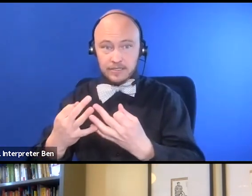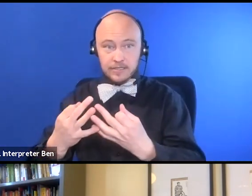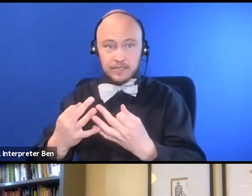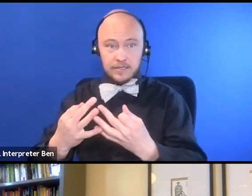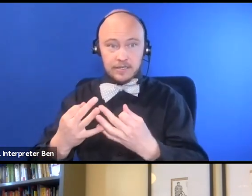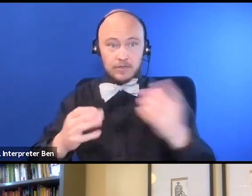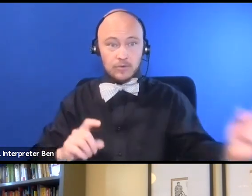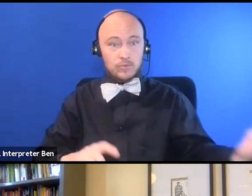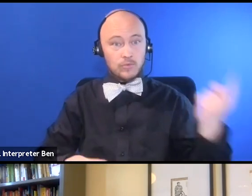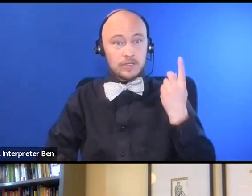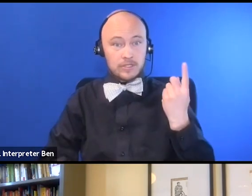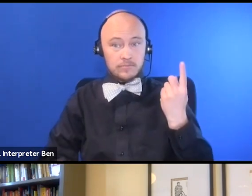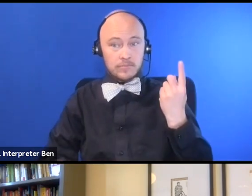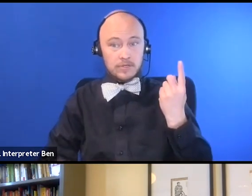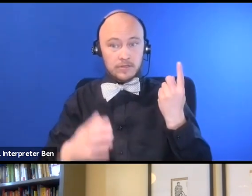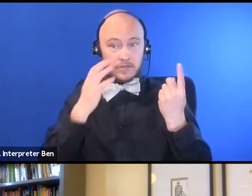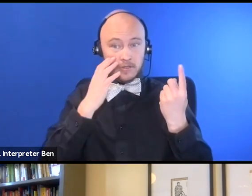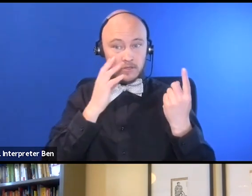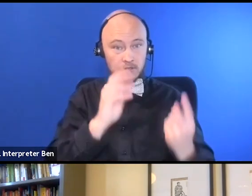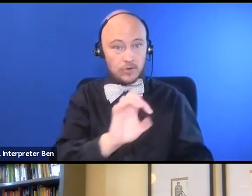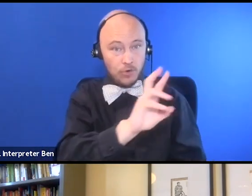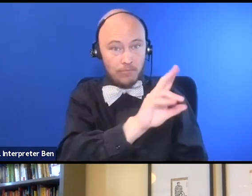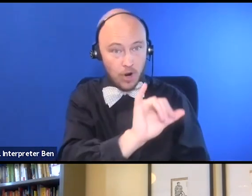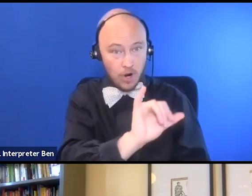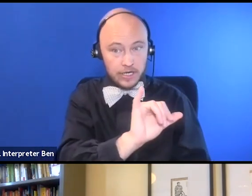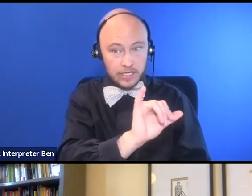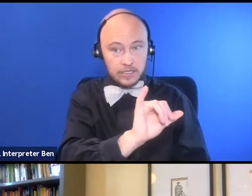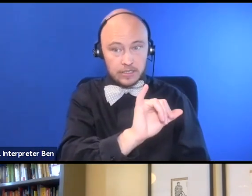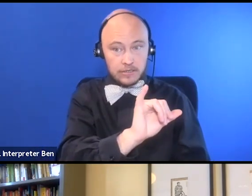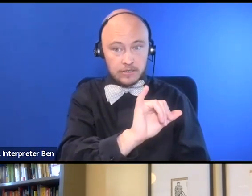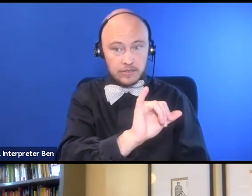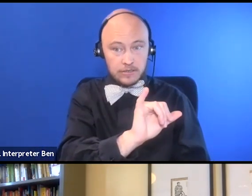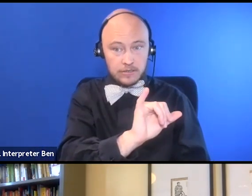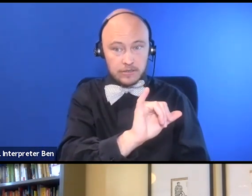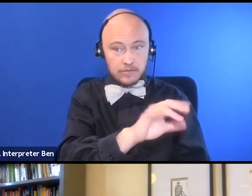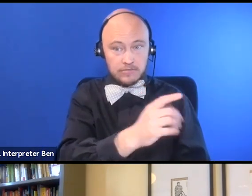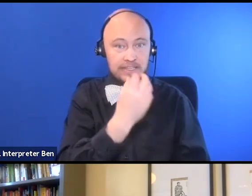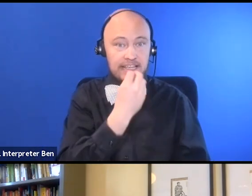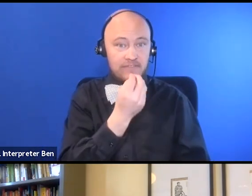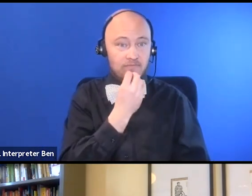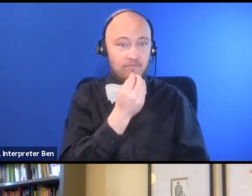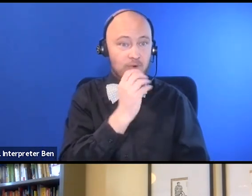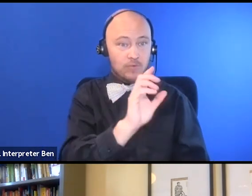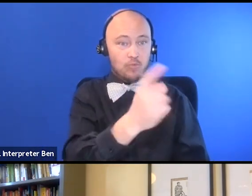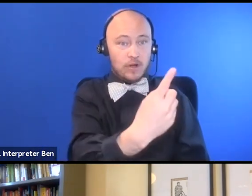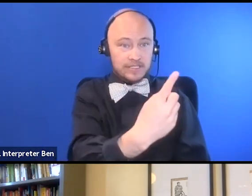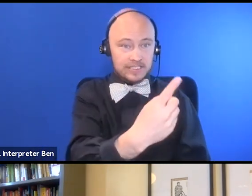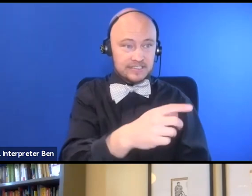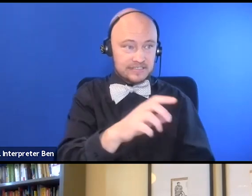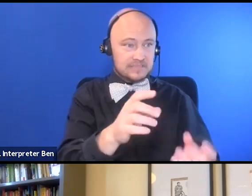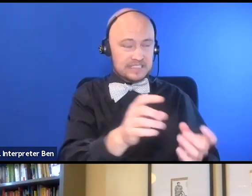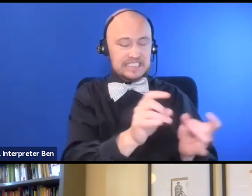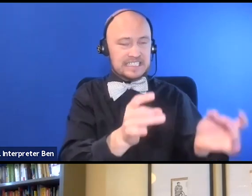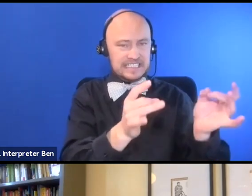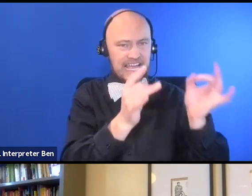me out of the blue and is like, you know, Marty, food once. Disaster.